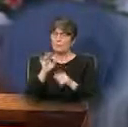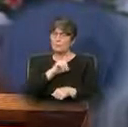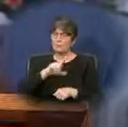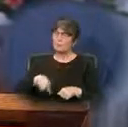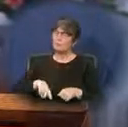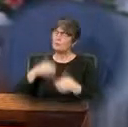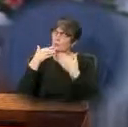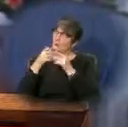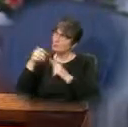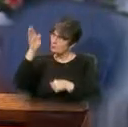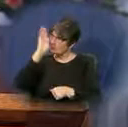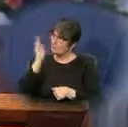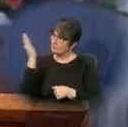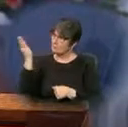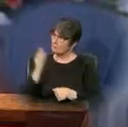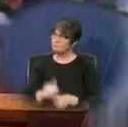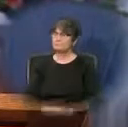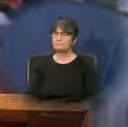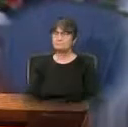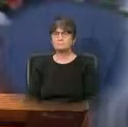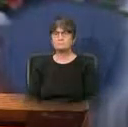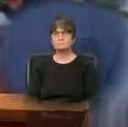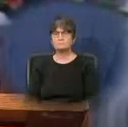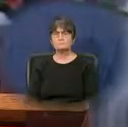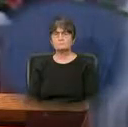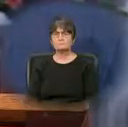Lord. Thanks be to God.